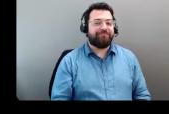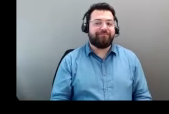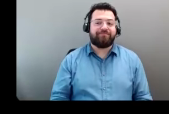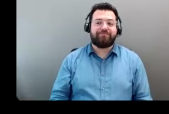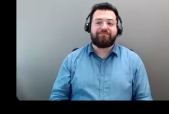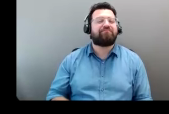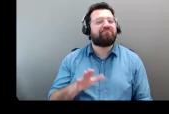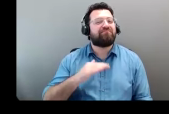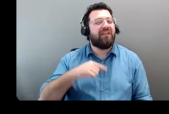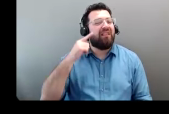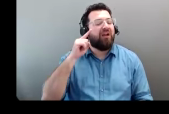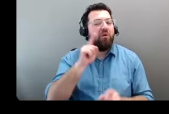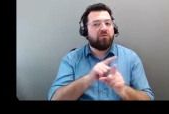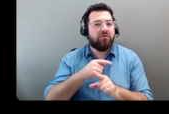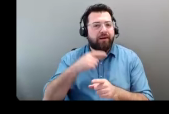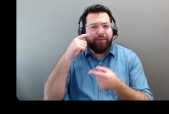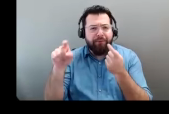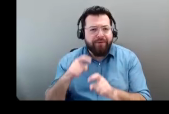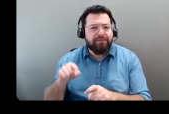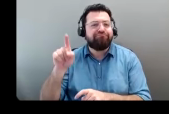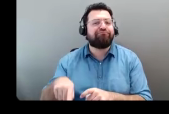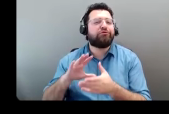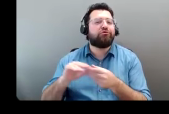I think another thing that I saw in the chat was